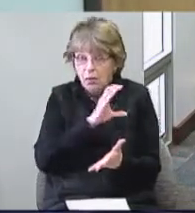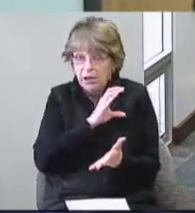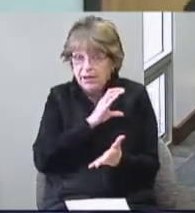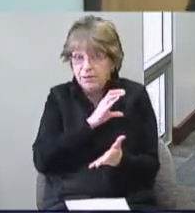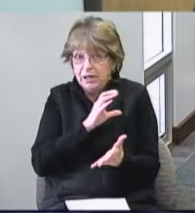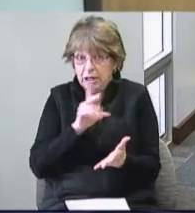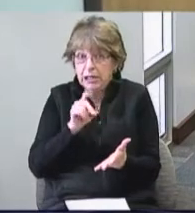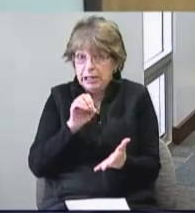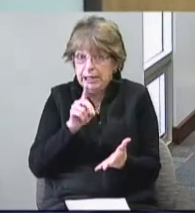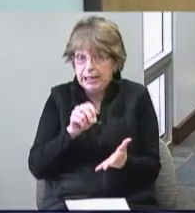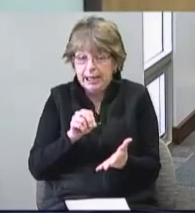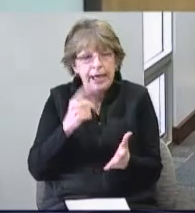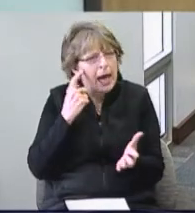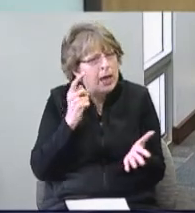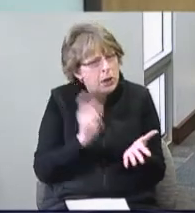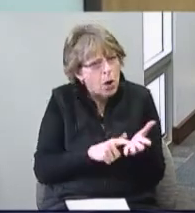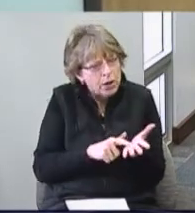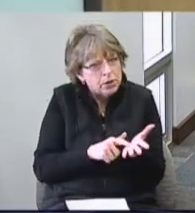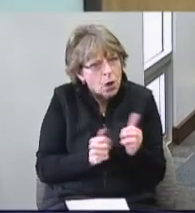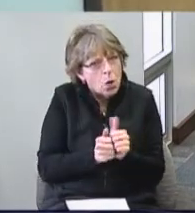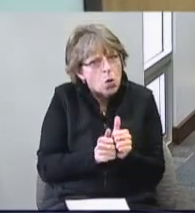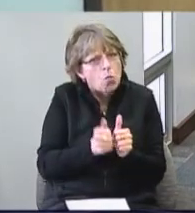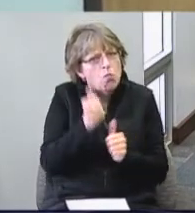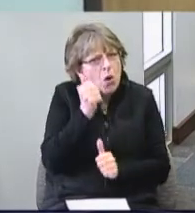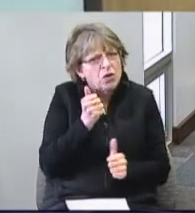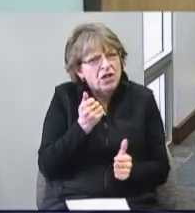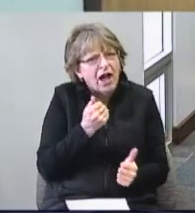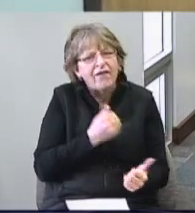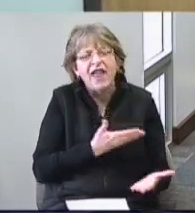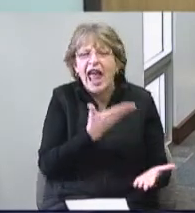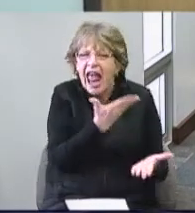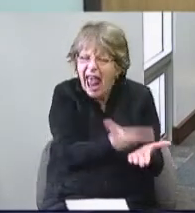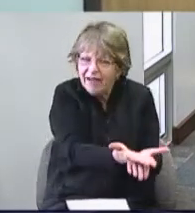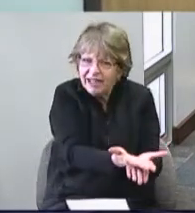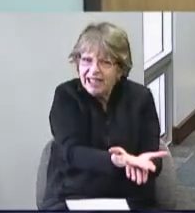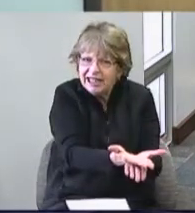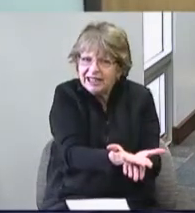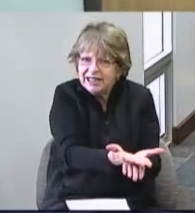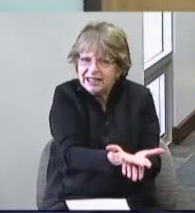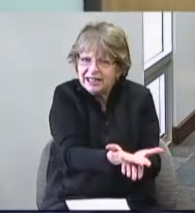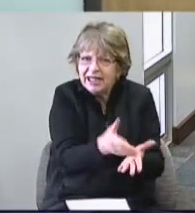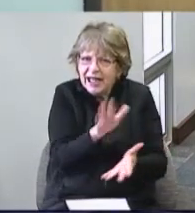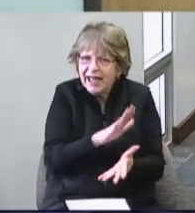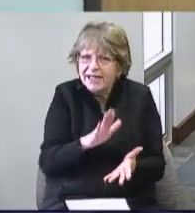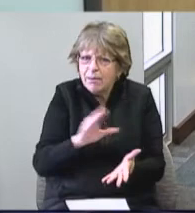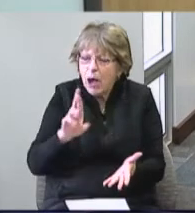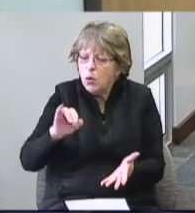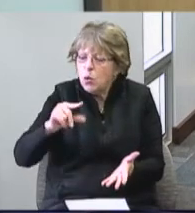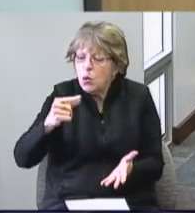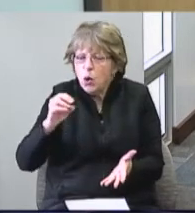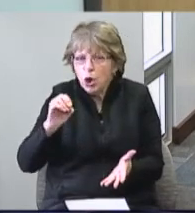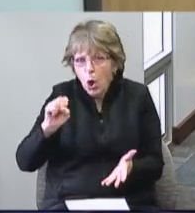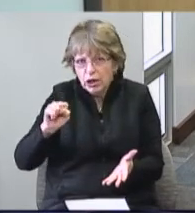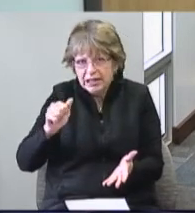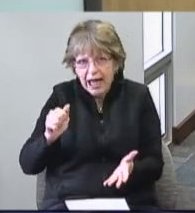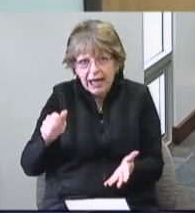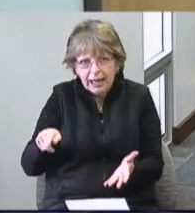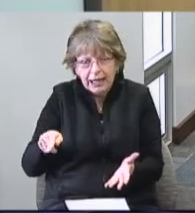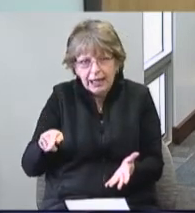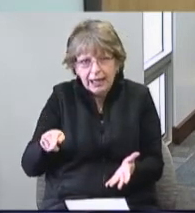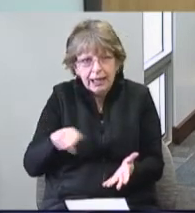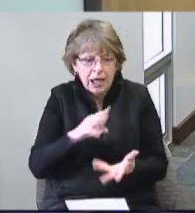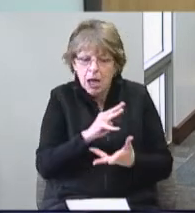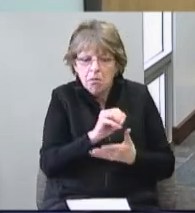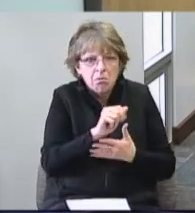And you'll note, the vast majority of the evidence in this case is about Officer Ragosa. Officer